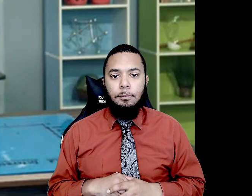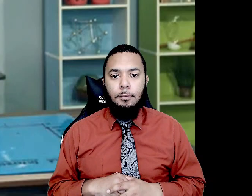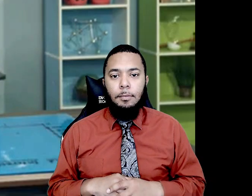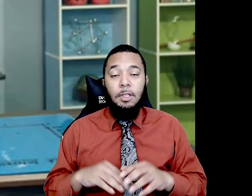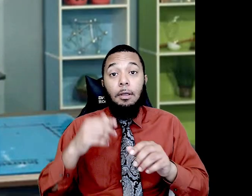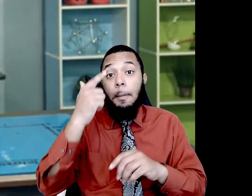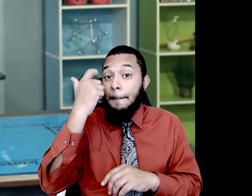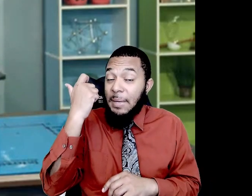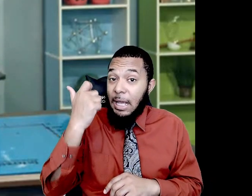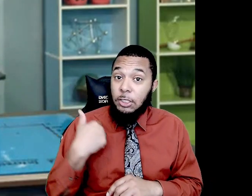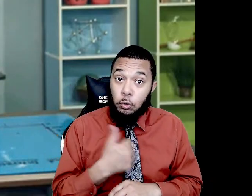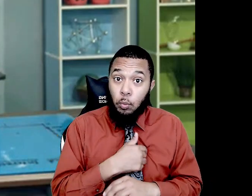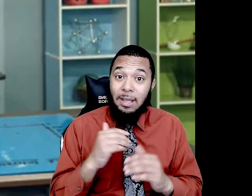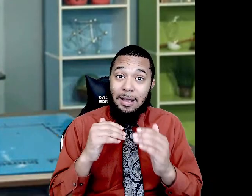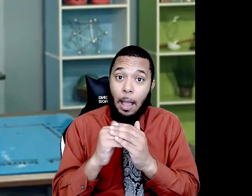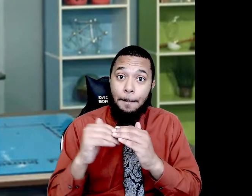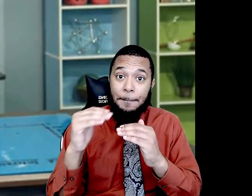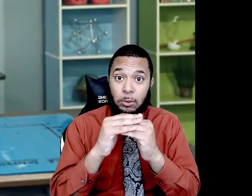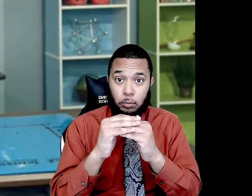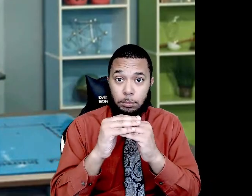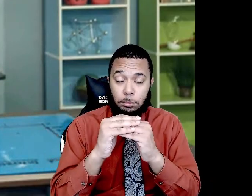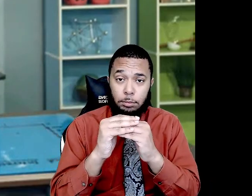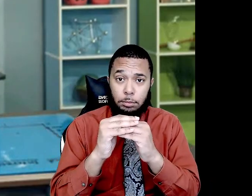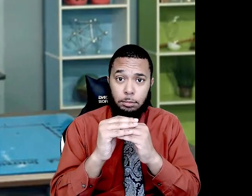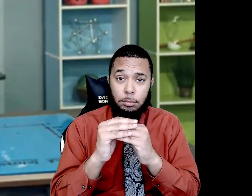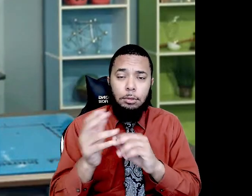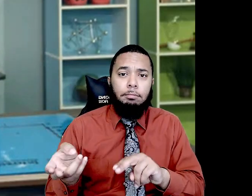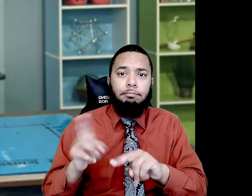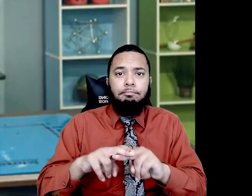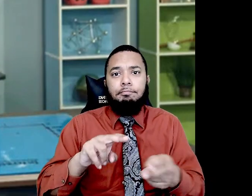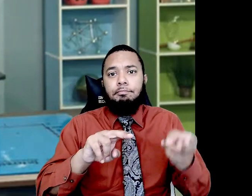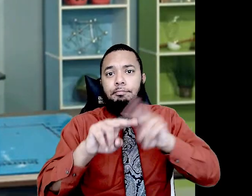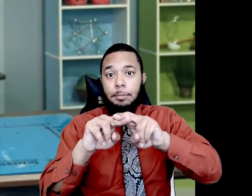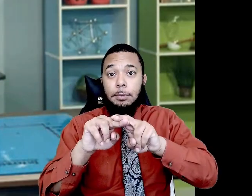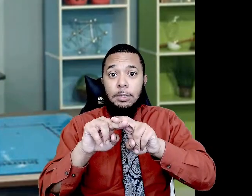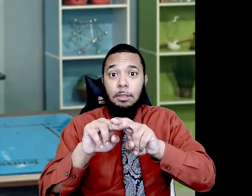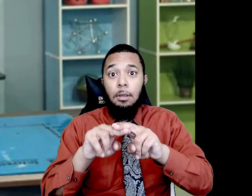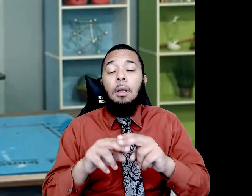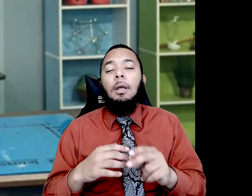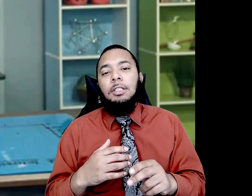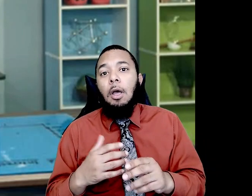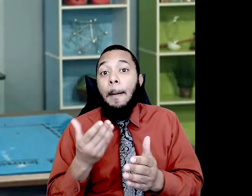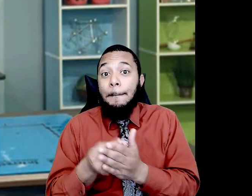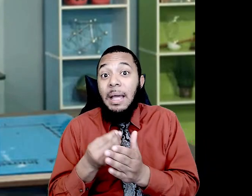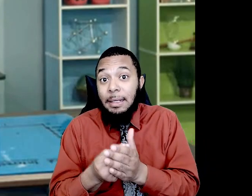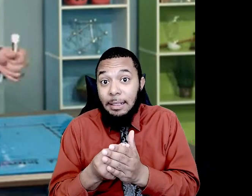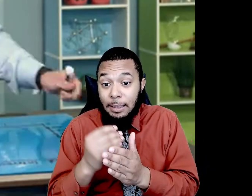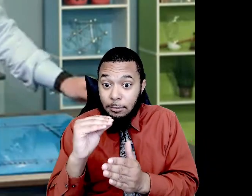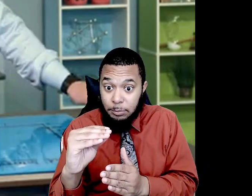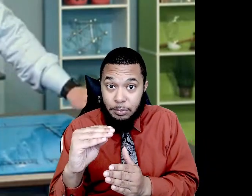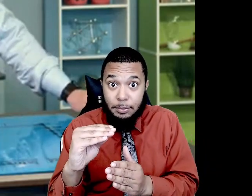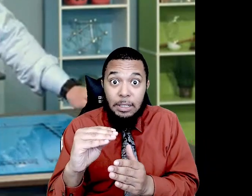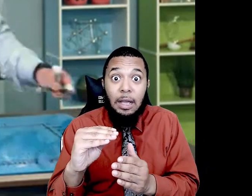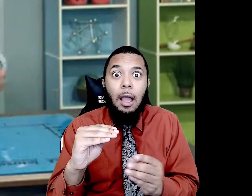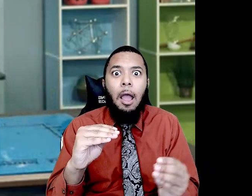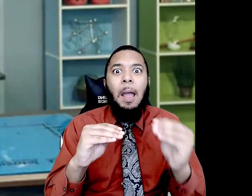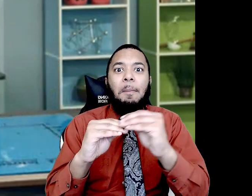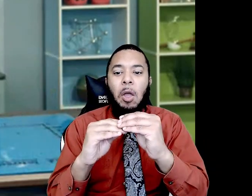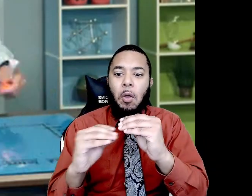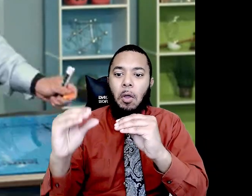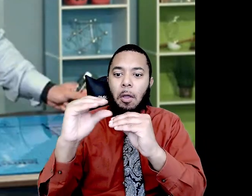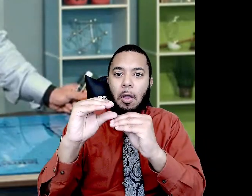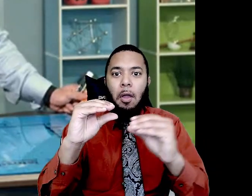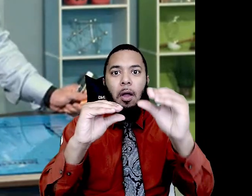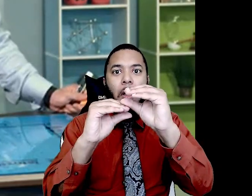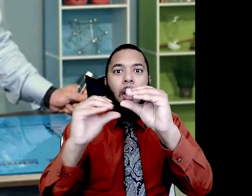But because we're compounding, it actually gets to grow money on top of money. That sounds, again,